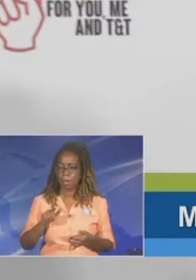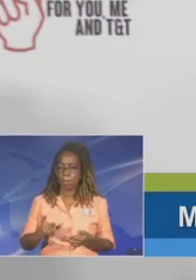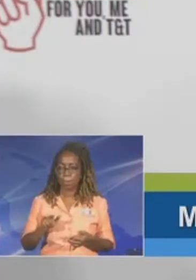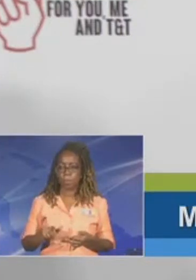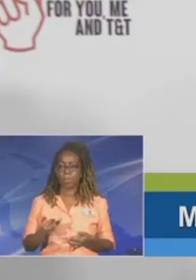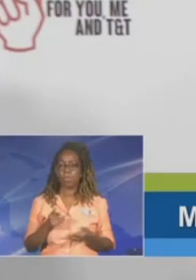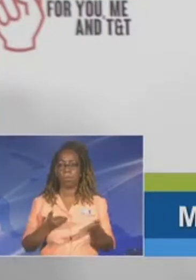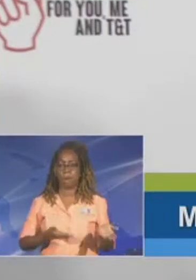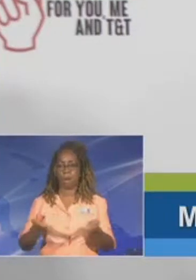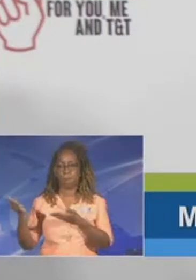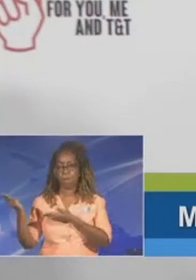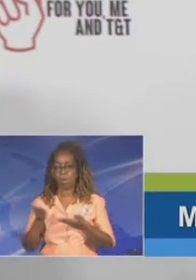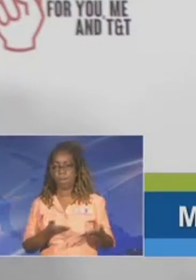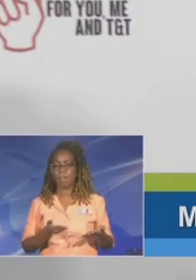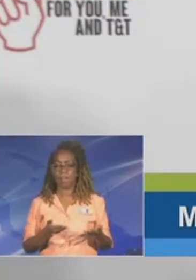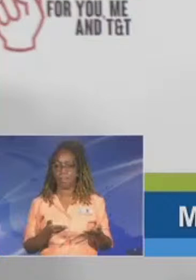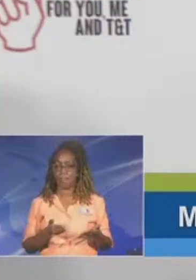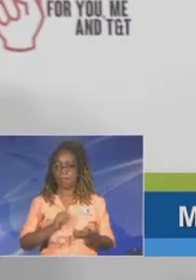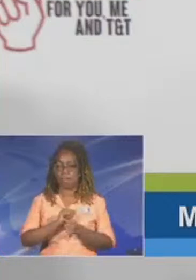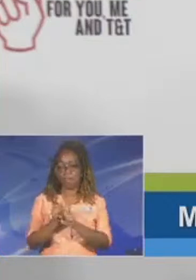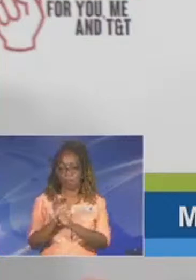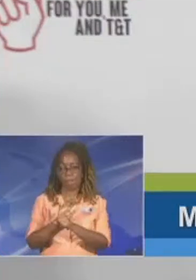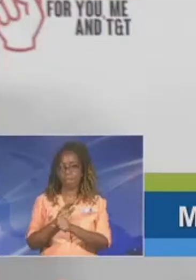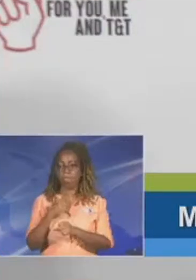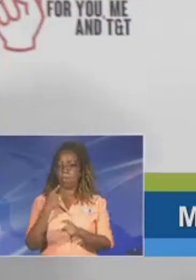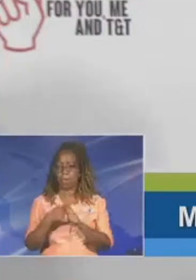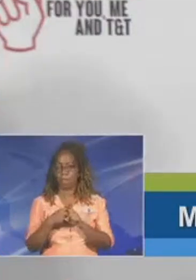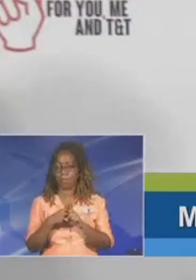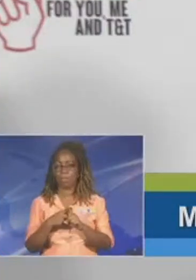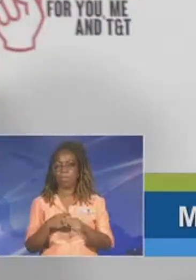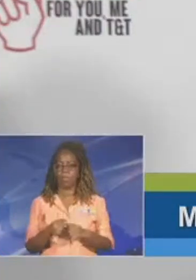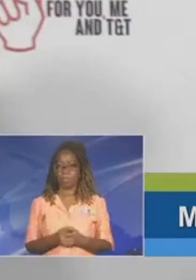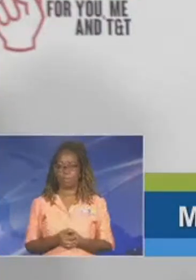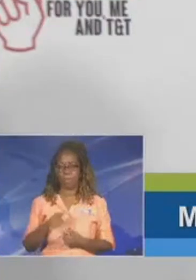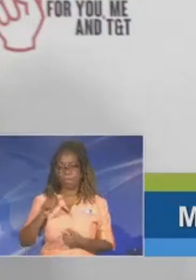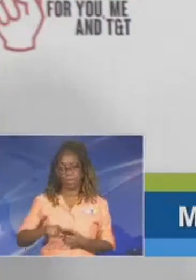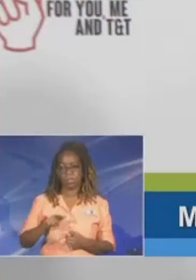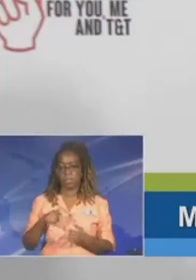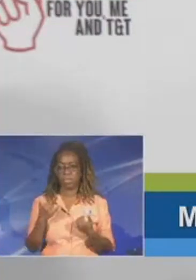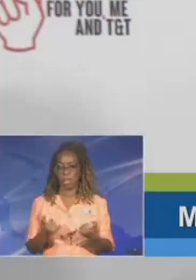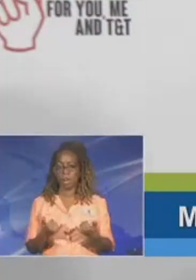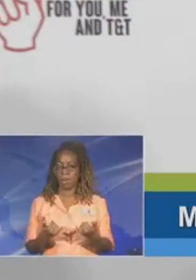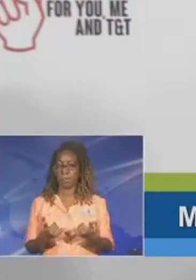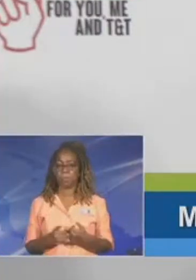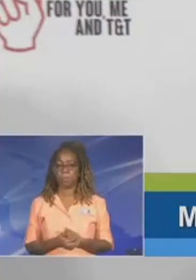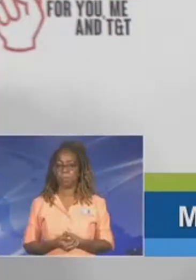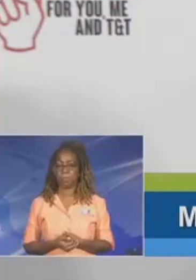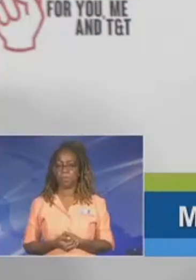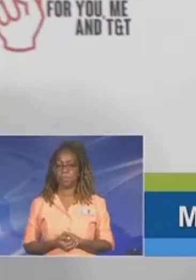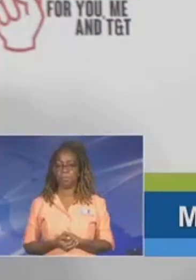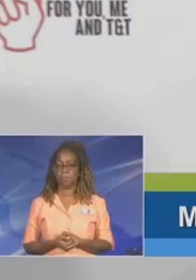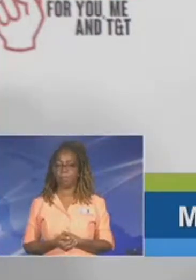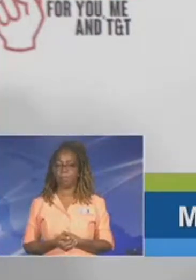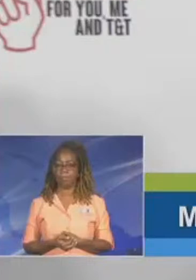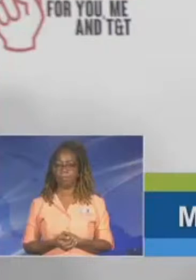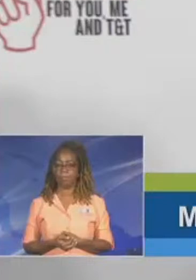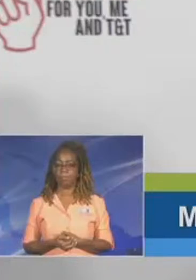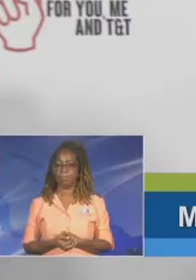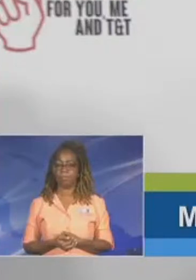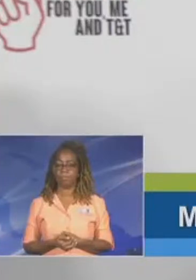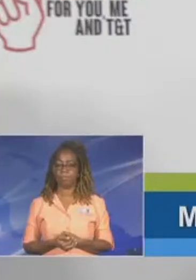patients, and the 7-day rolling average, just as Dr. Hines would speak about cases for ambulance usage for